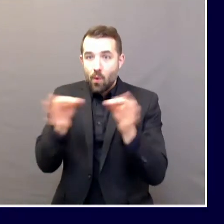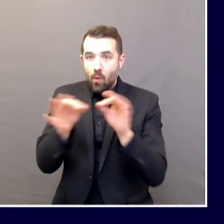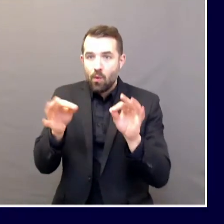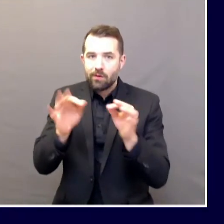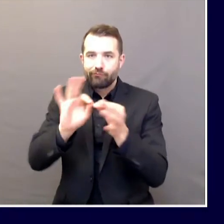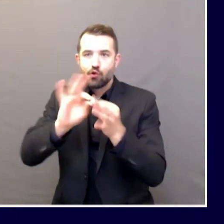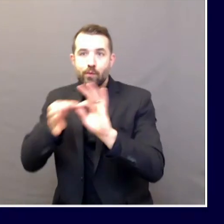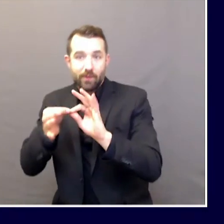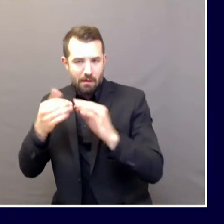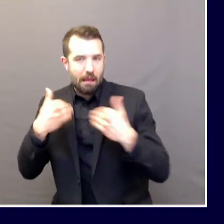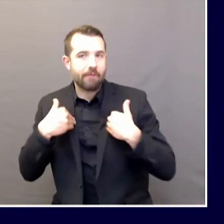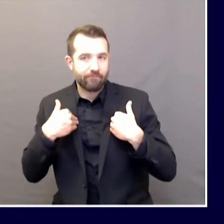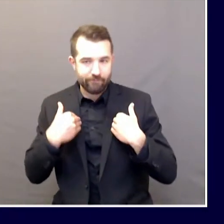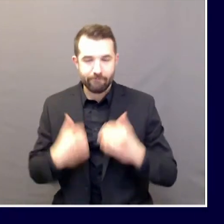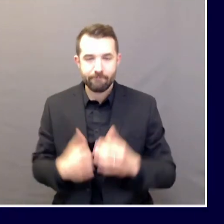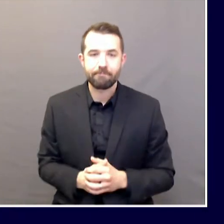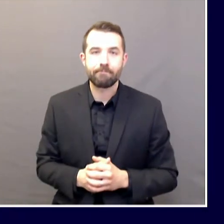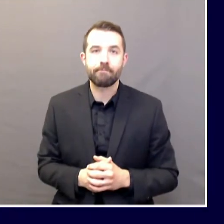line is